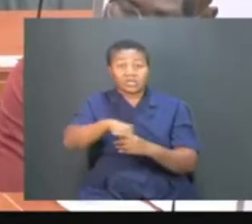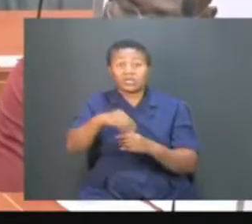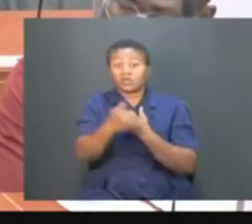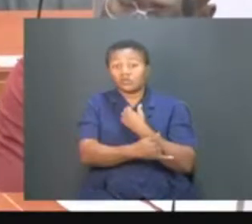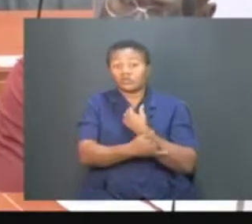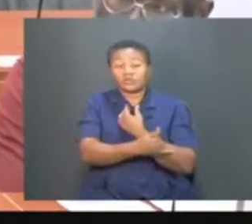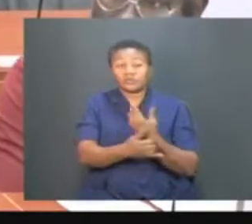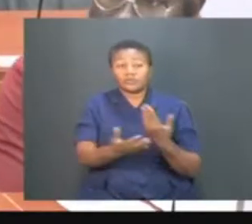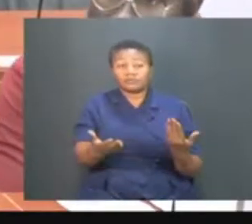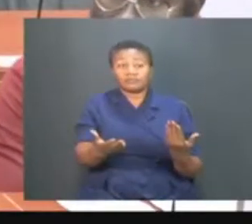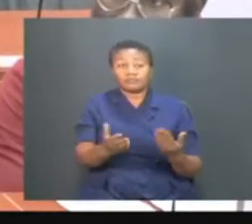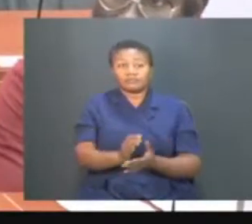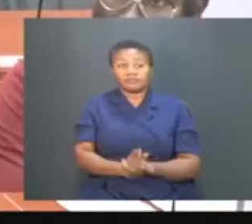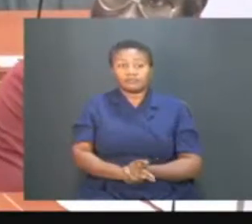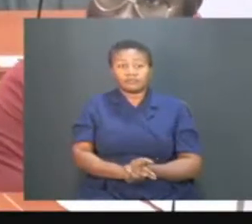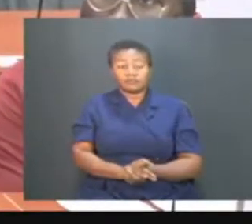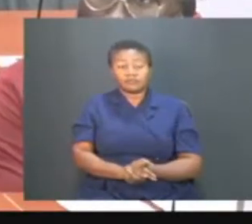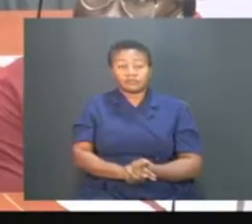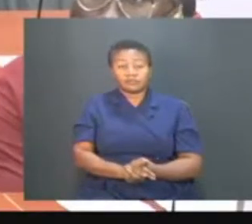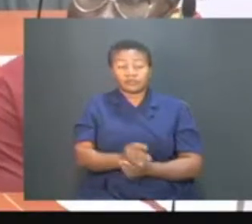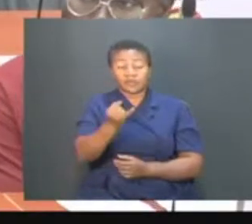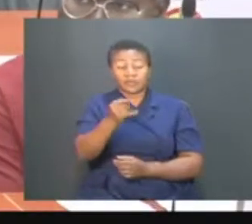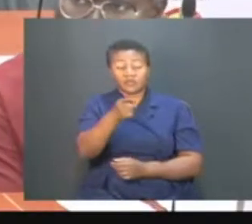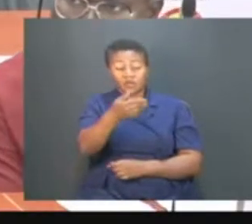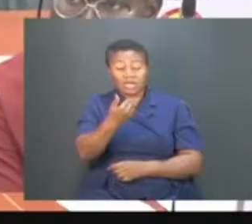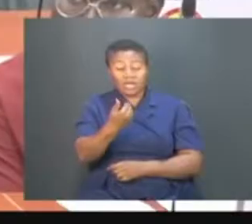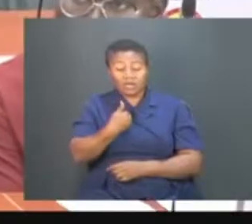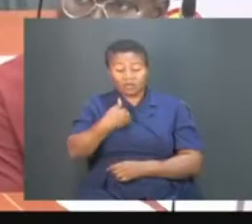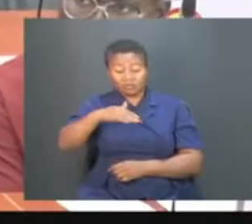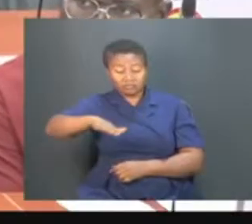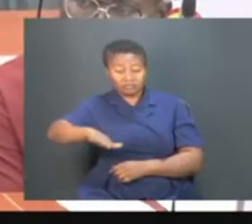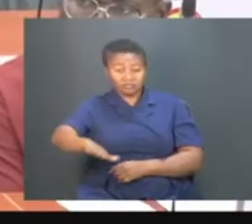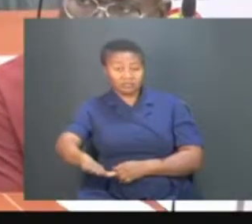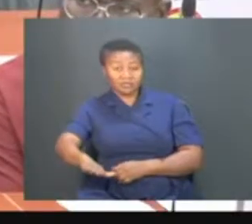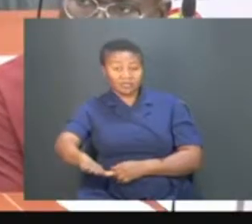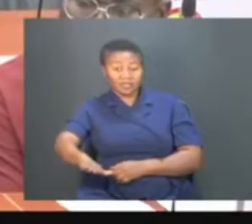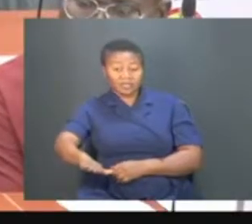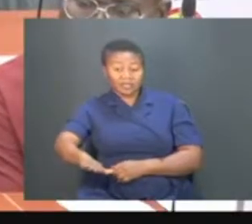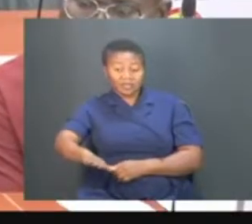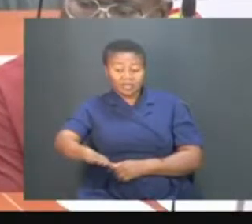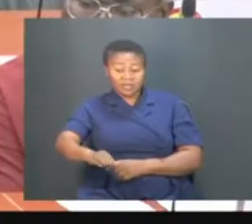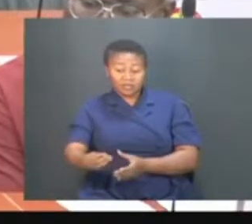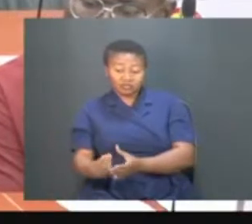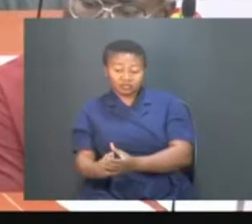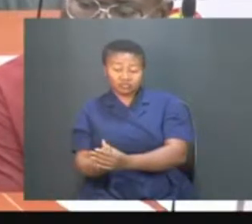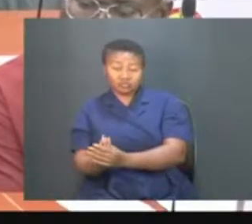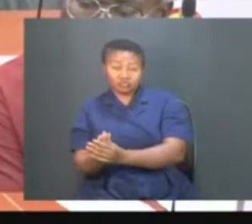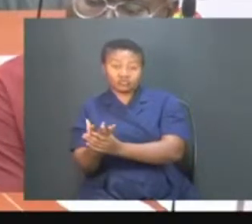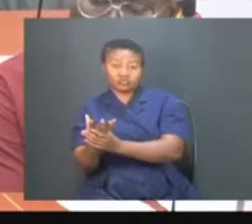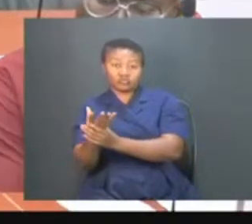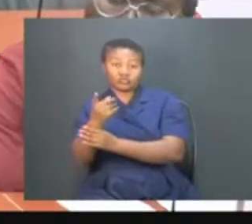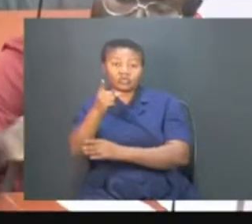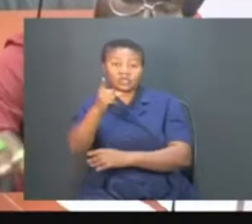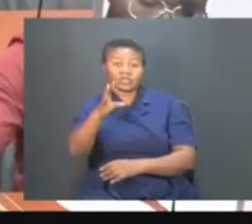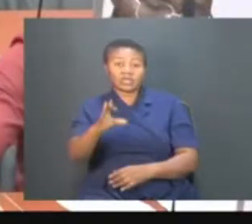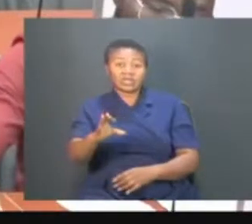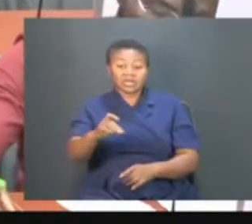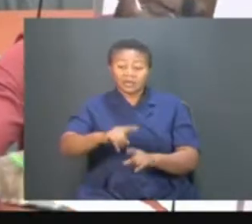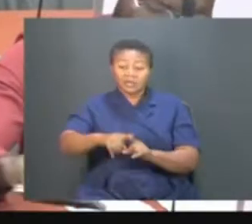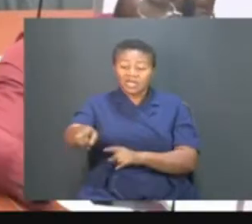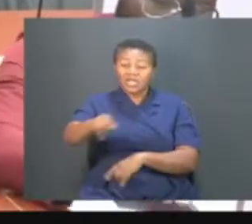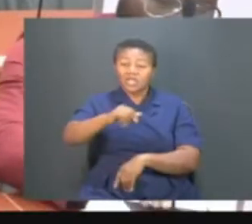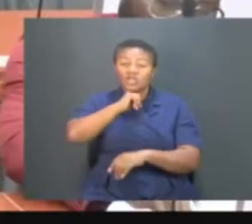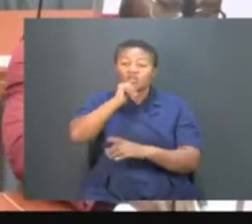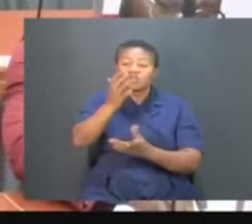right. If you have a child that has been 100 years and never offered the society anything and was drug